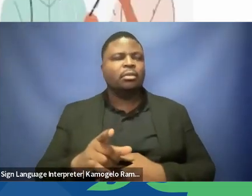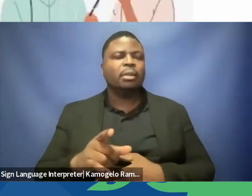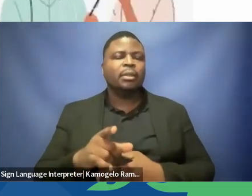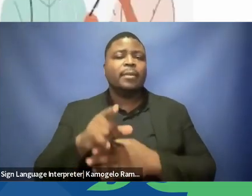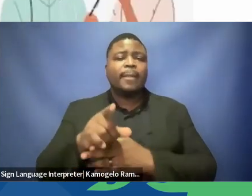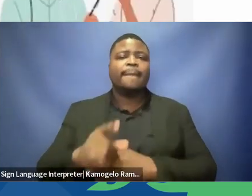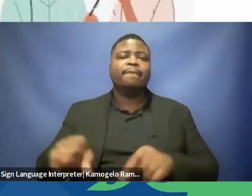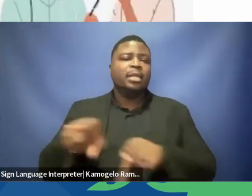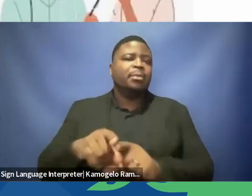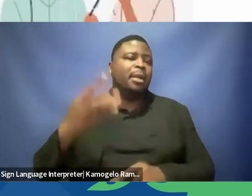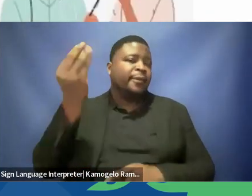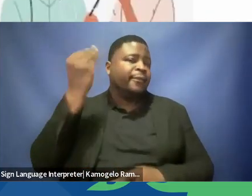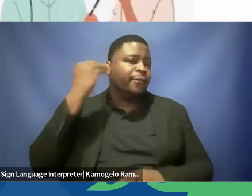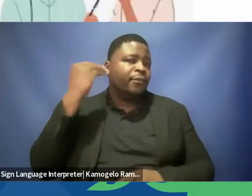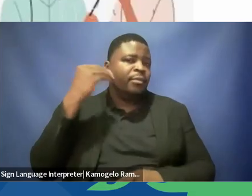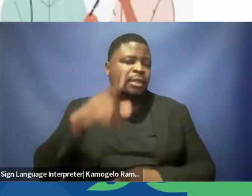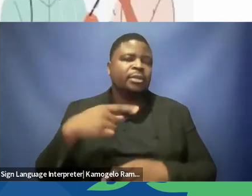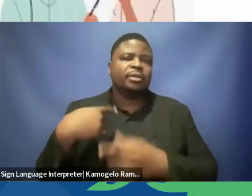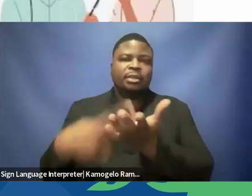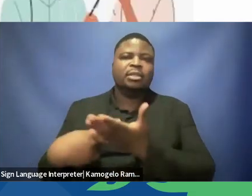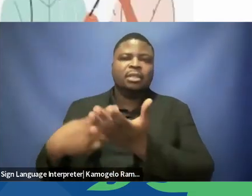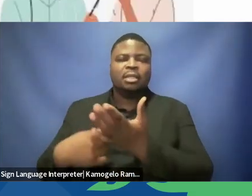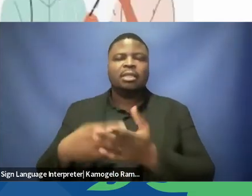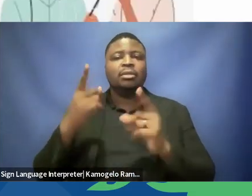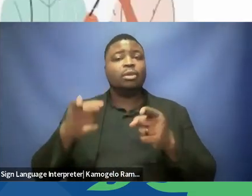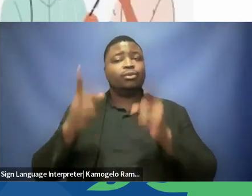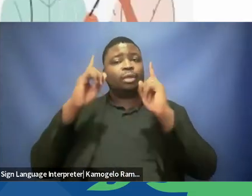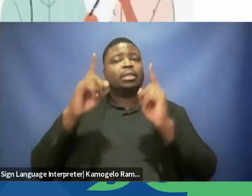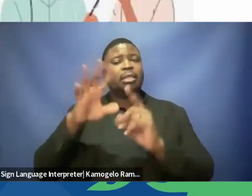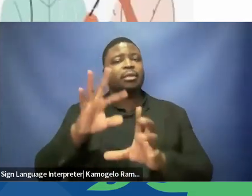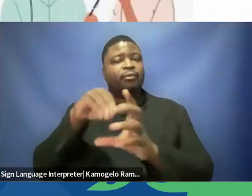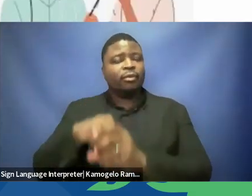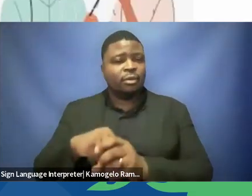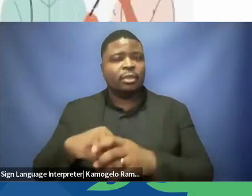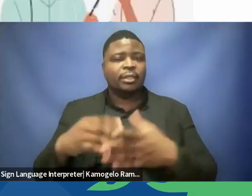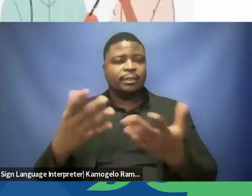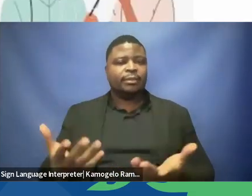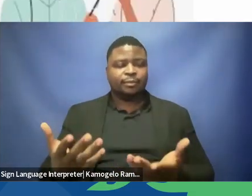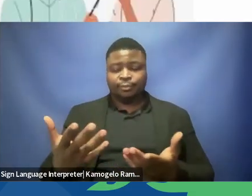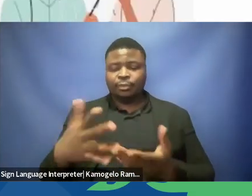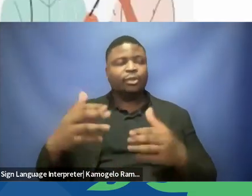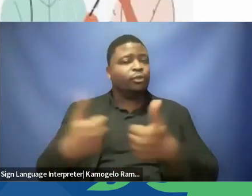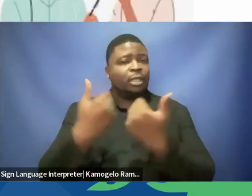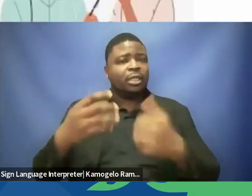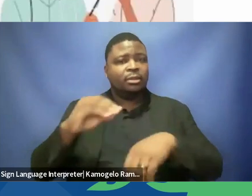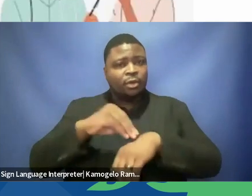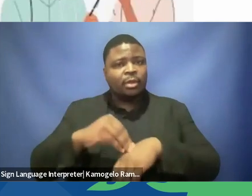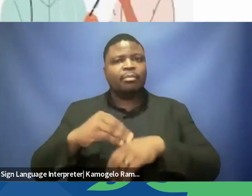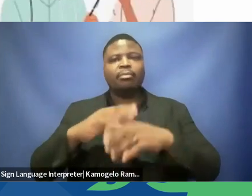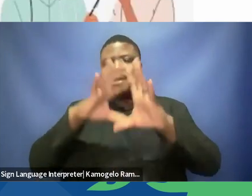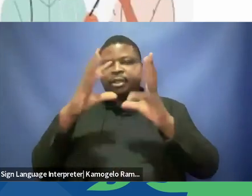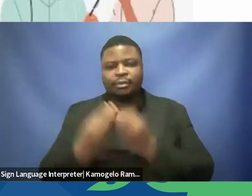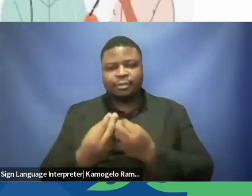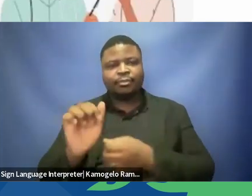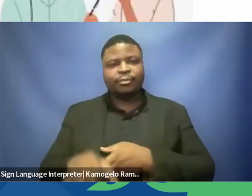Provide information about, discuss the risk involved in substance the patient presents with. And then you